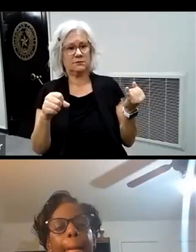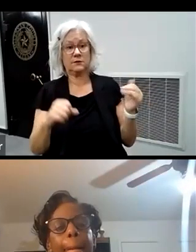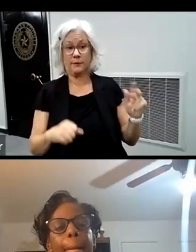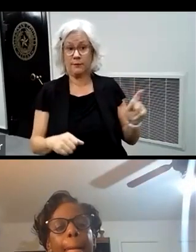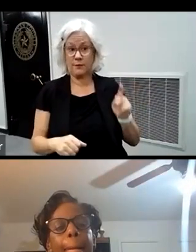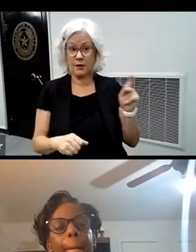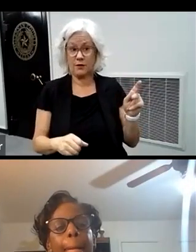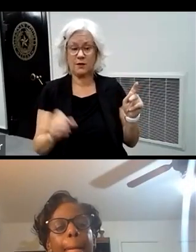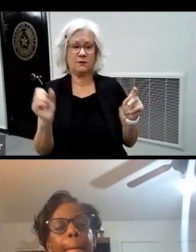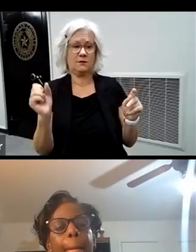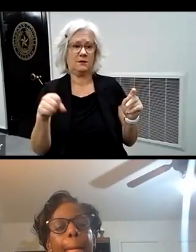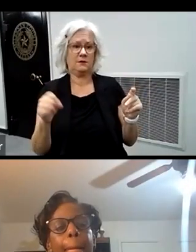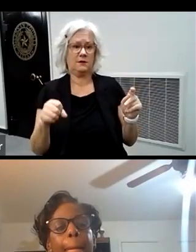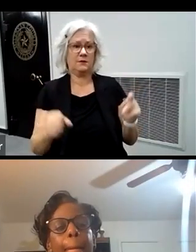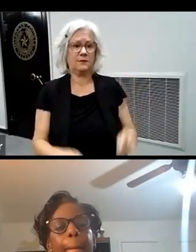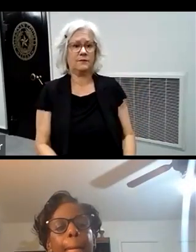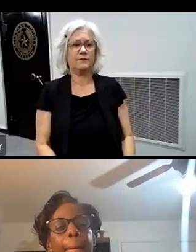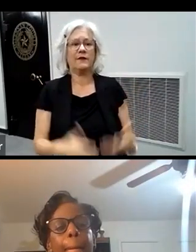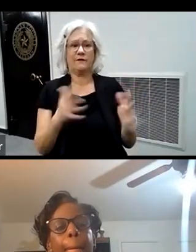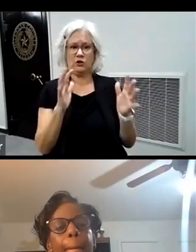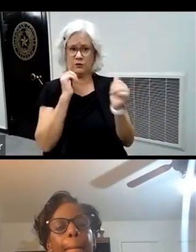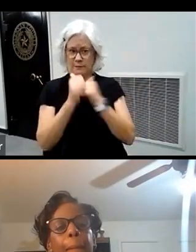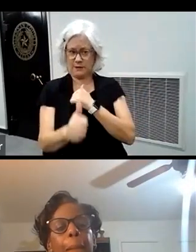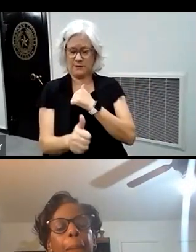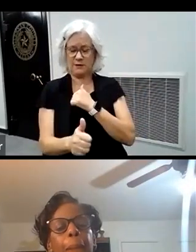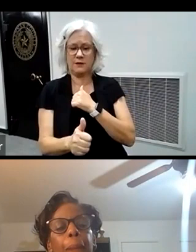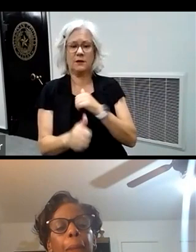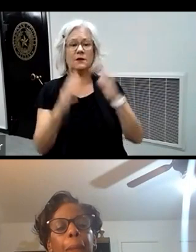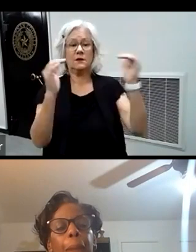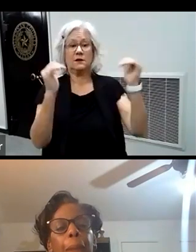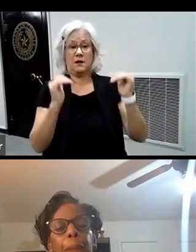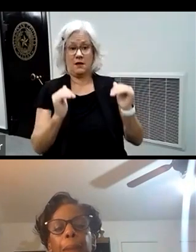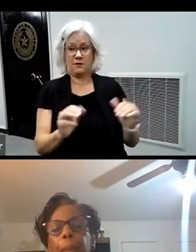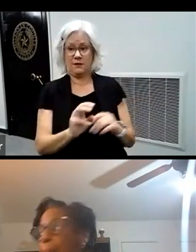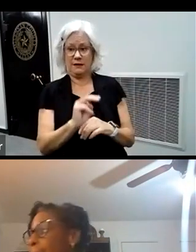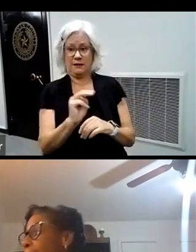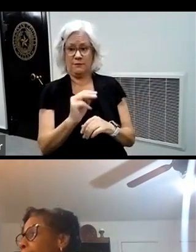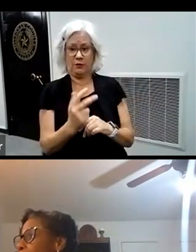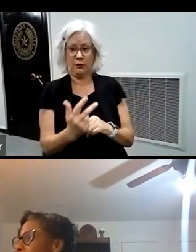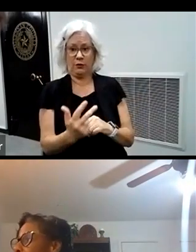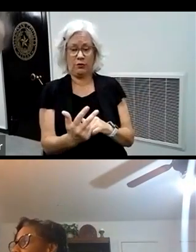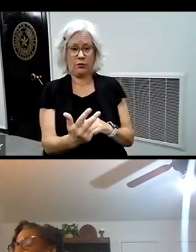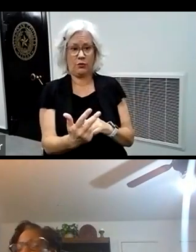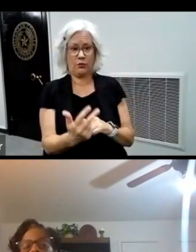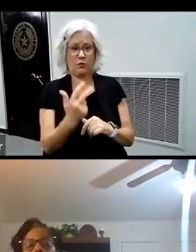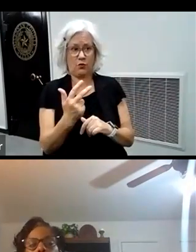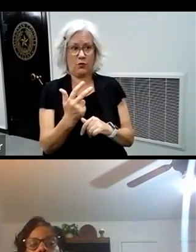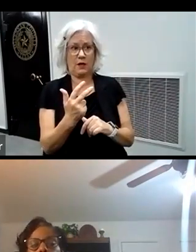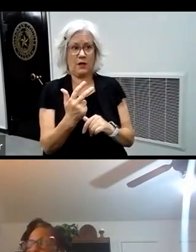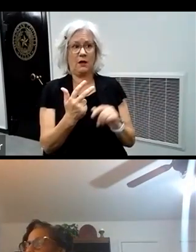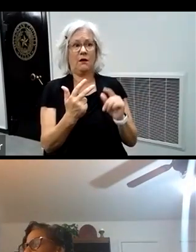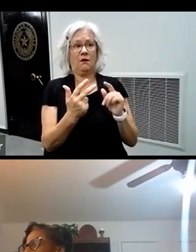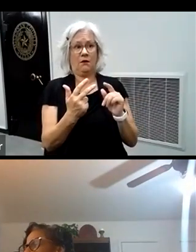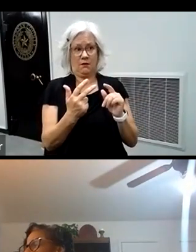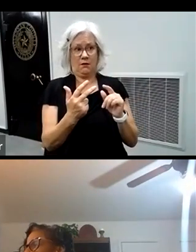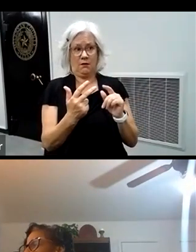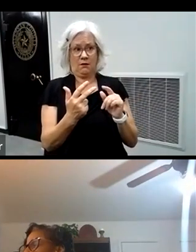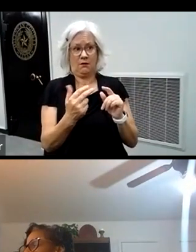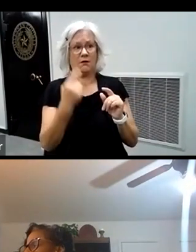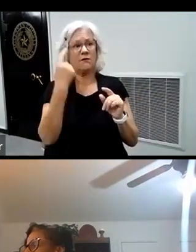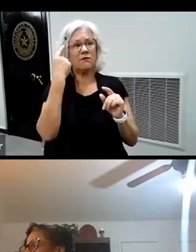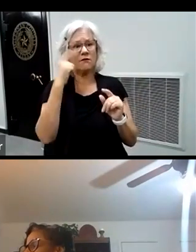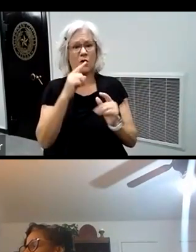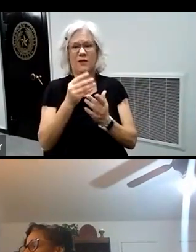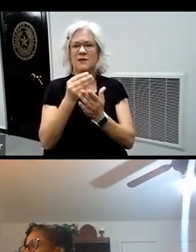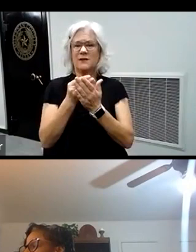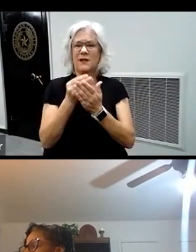Perry. Aye. Pass. Under M3, selection and designation of public members for the salary